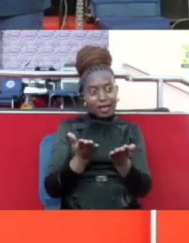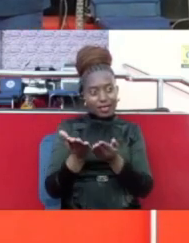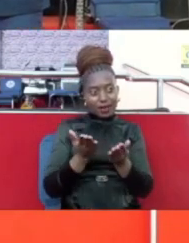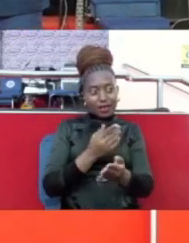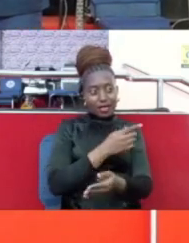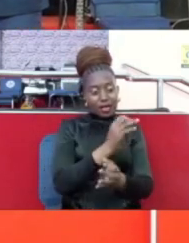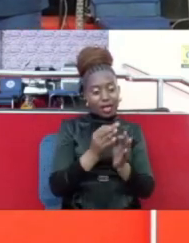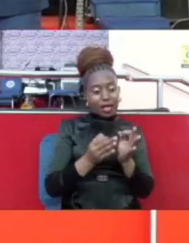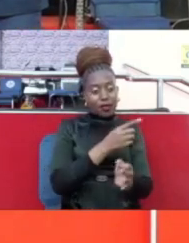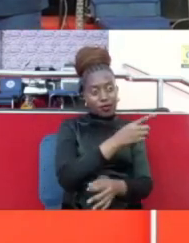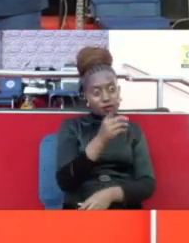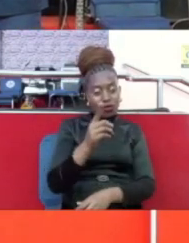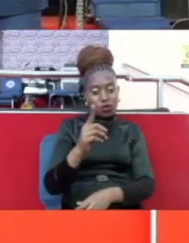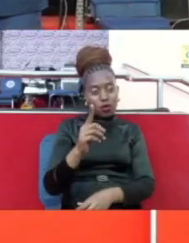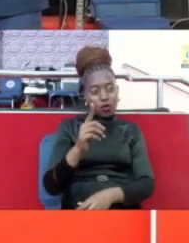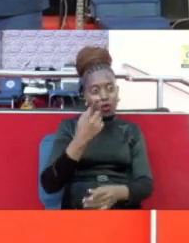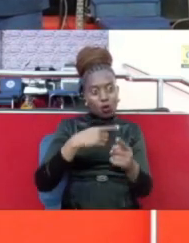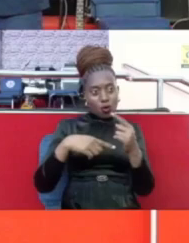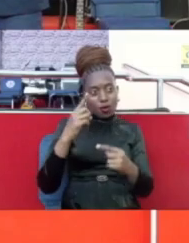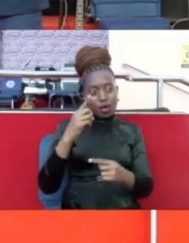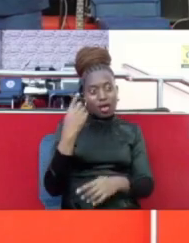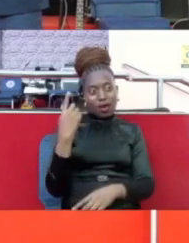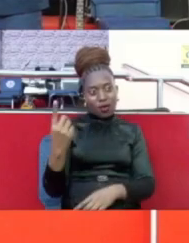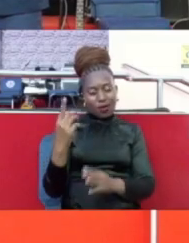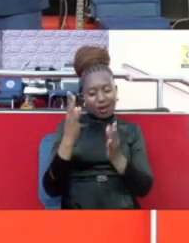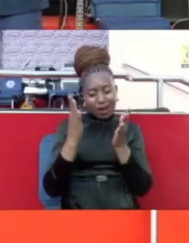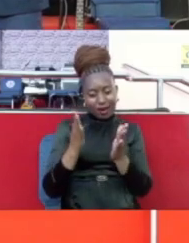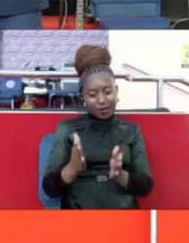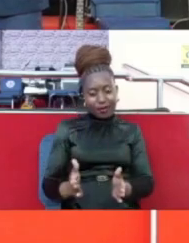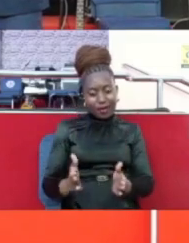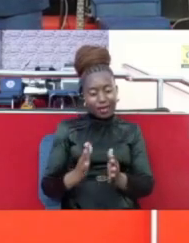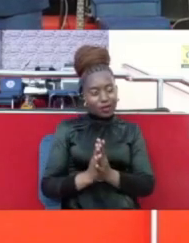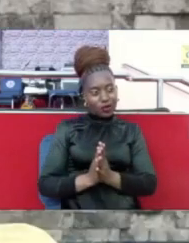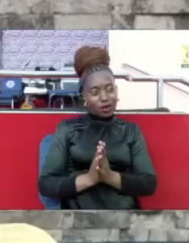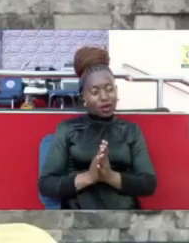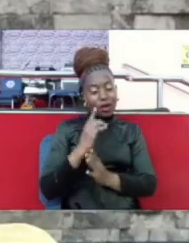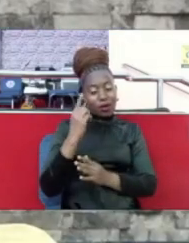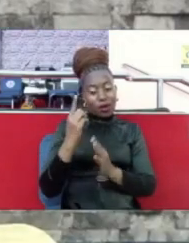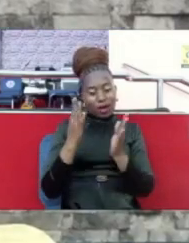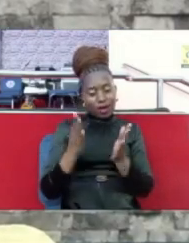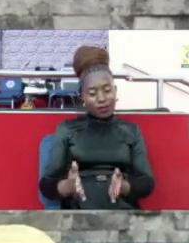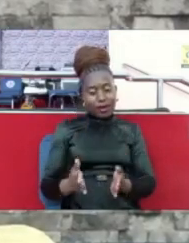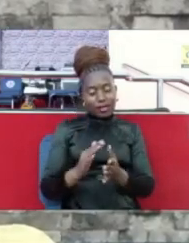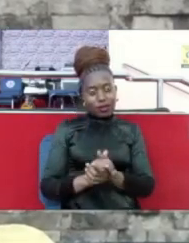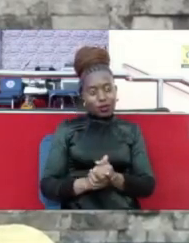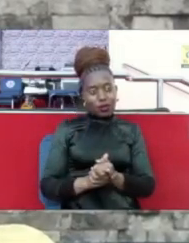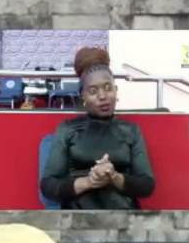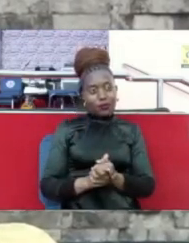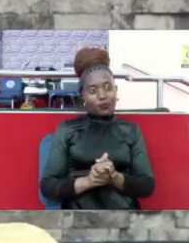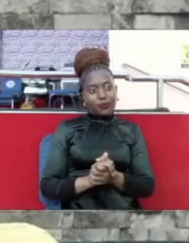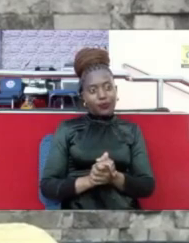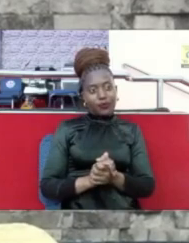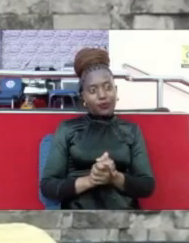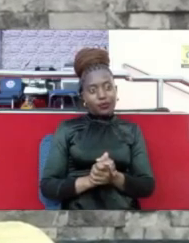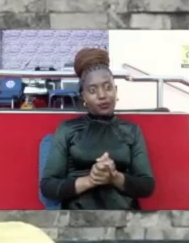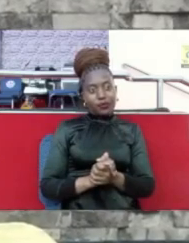one person? Bring one person. I'm not asking you to